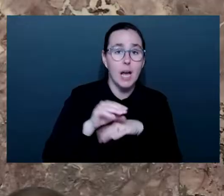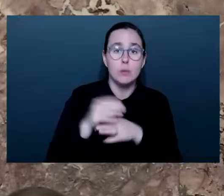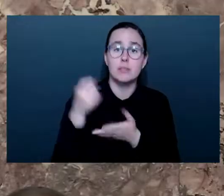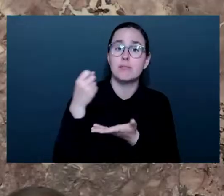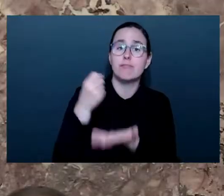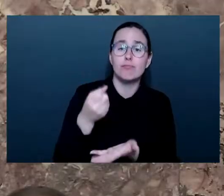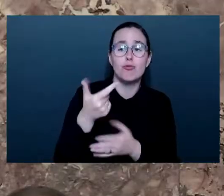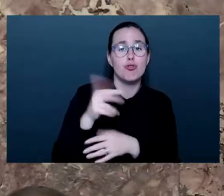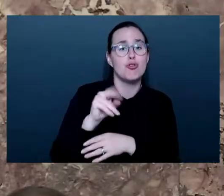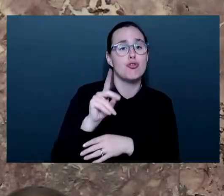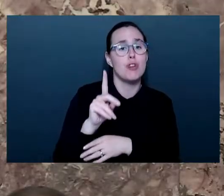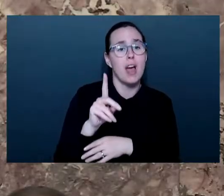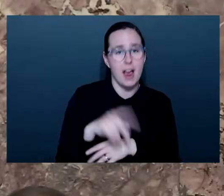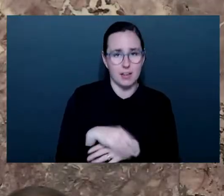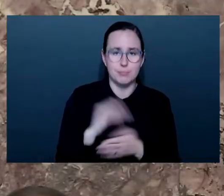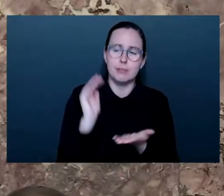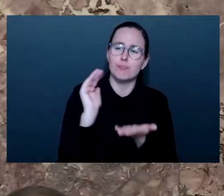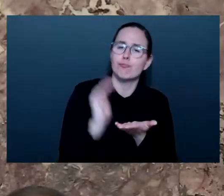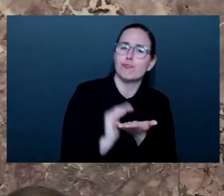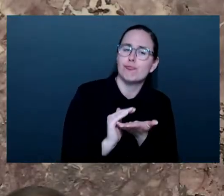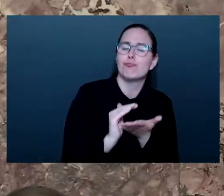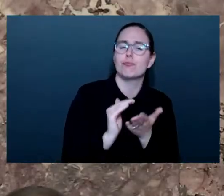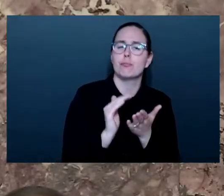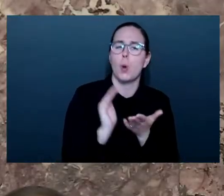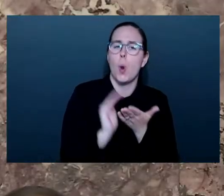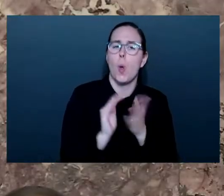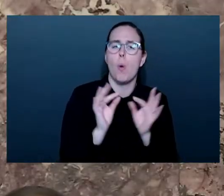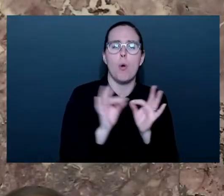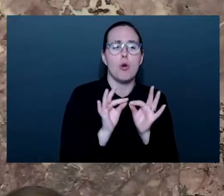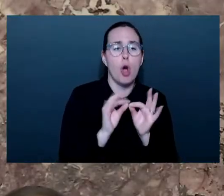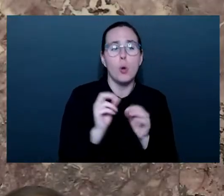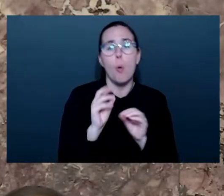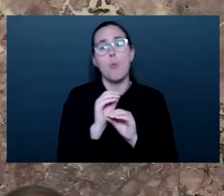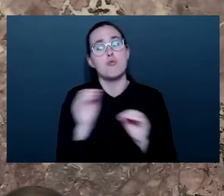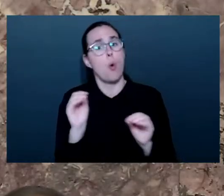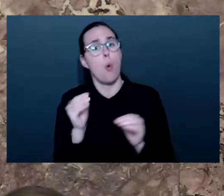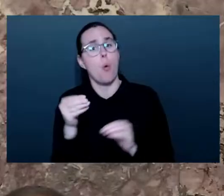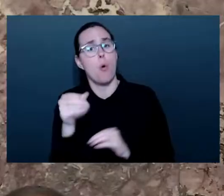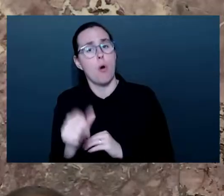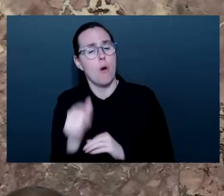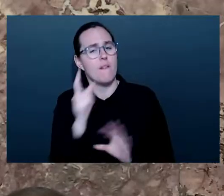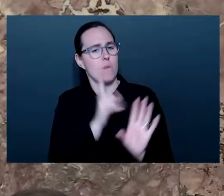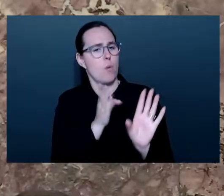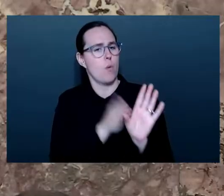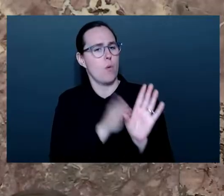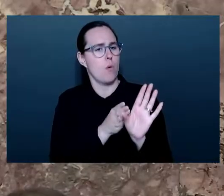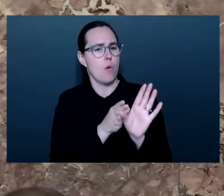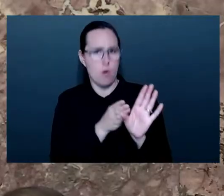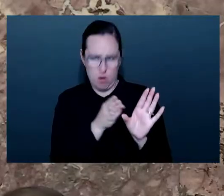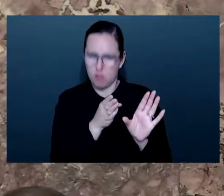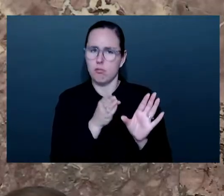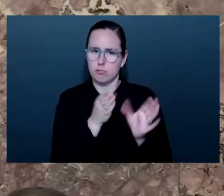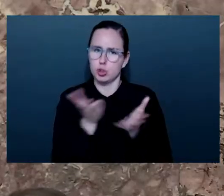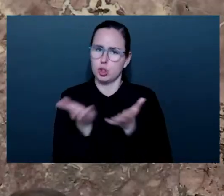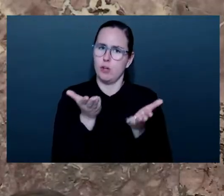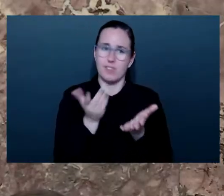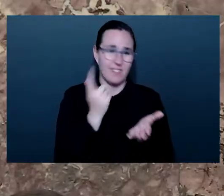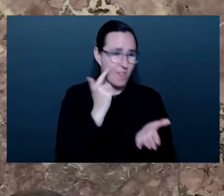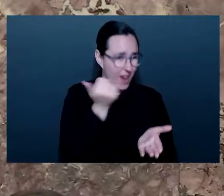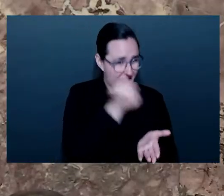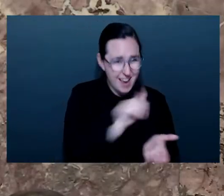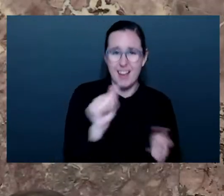helplines, crisis-led community response teams. Mr. Speaker, it includes assertive community treatment teams, recovery centres.